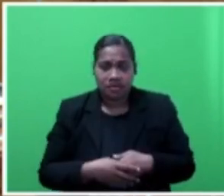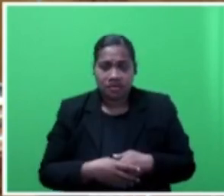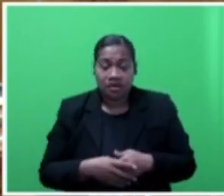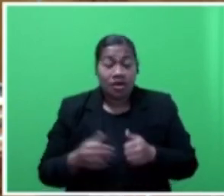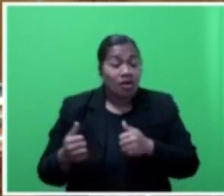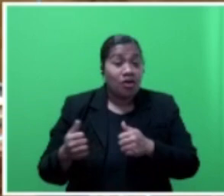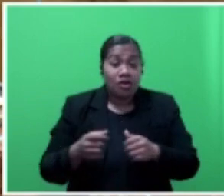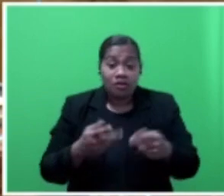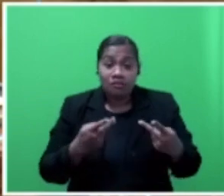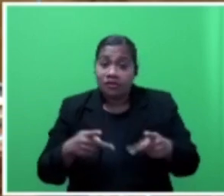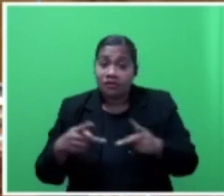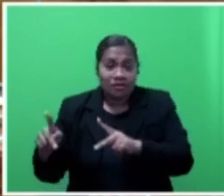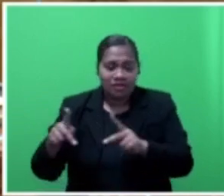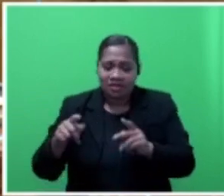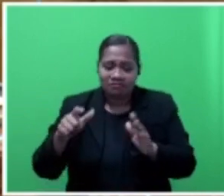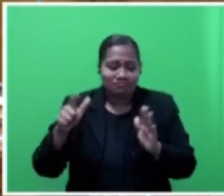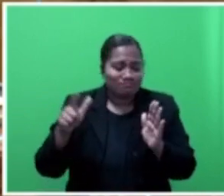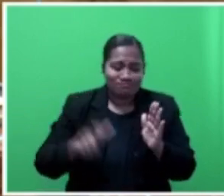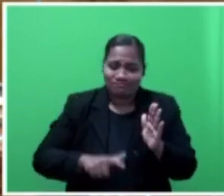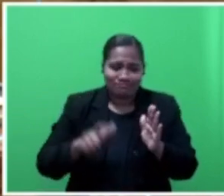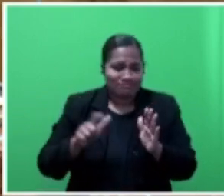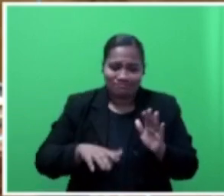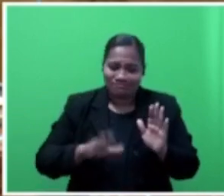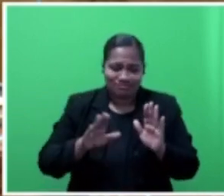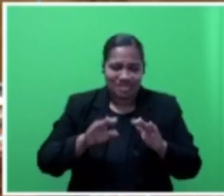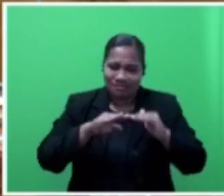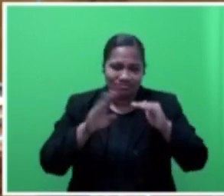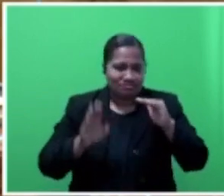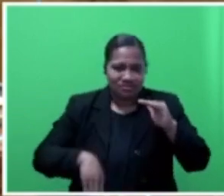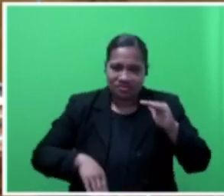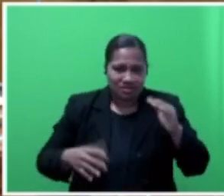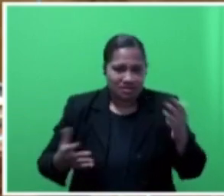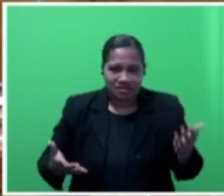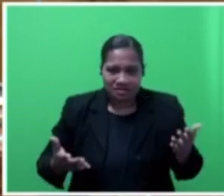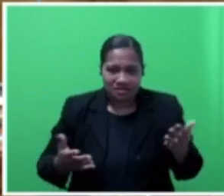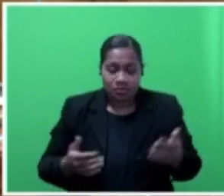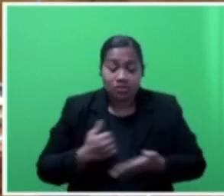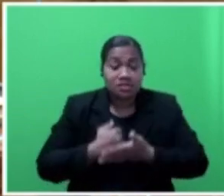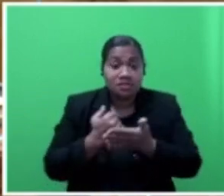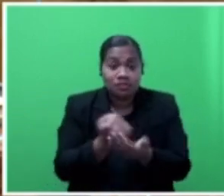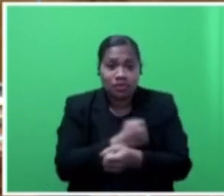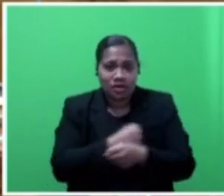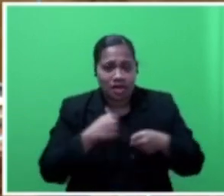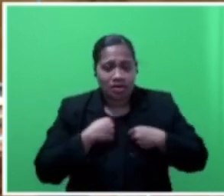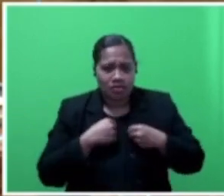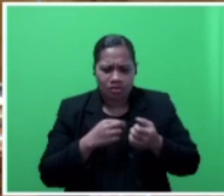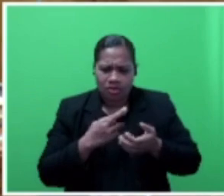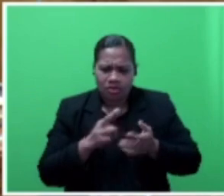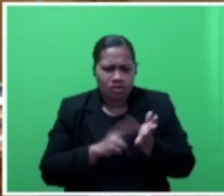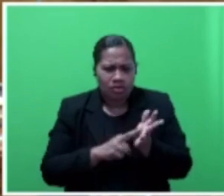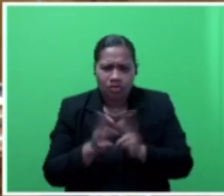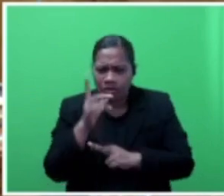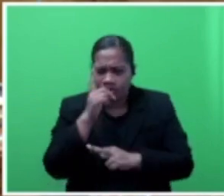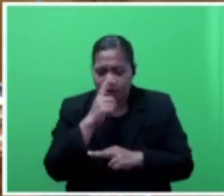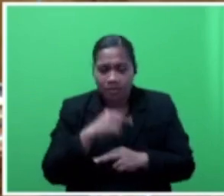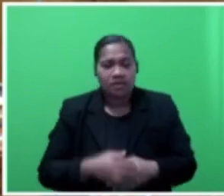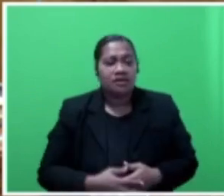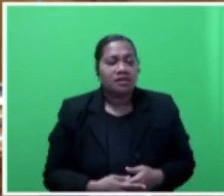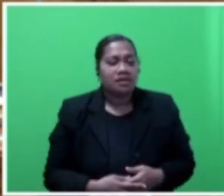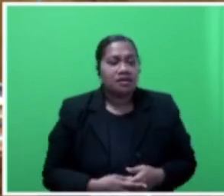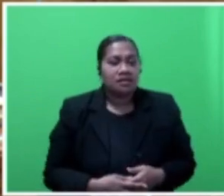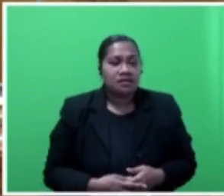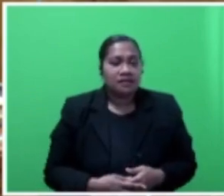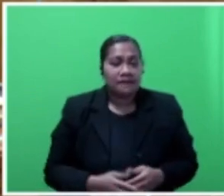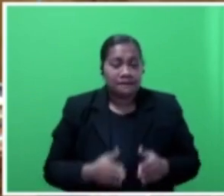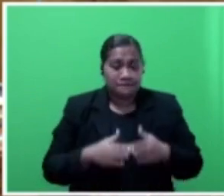Improve our basic infrastructure. Will it support our rural people? Sir, the current state of the economy,